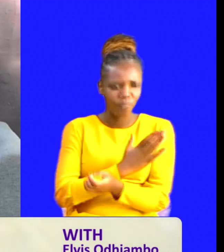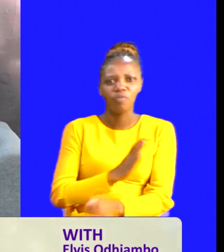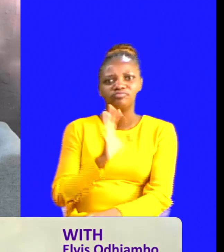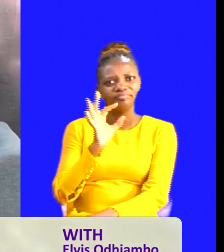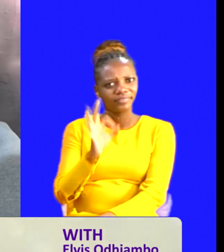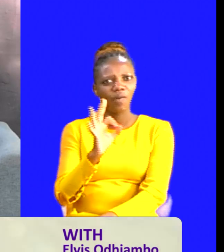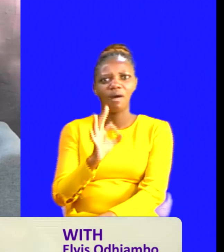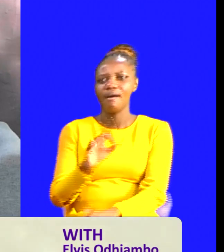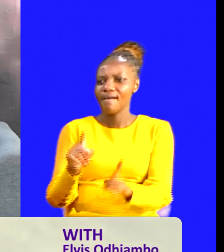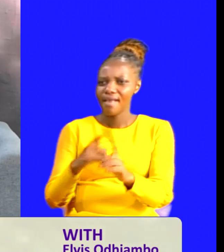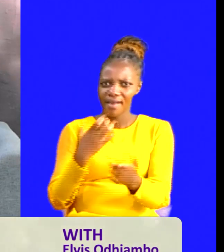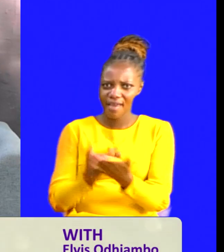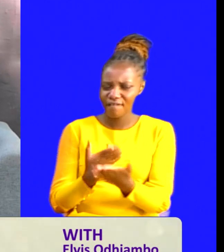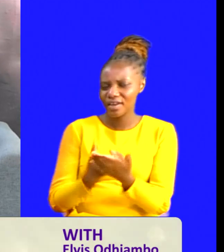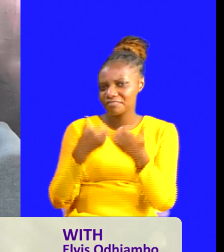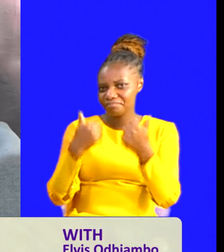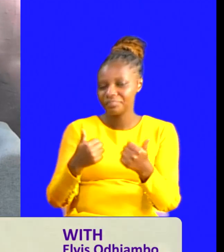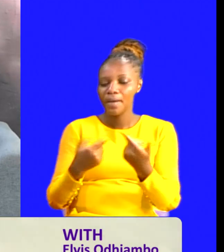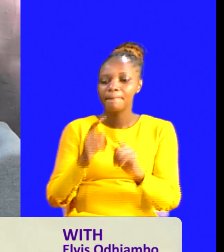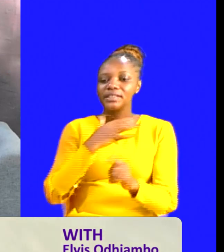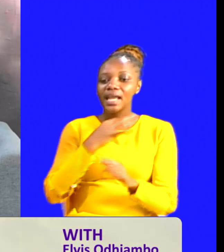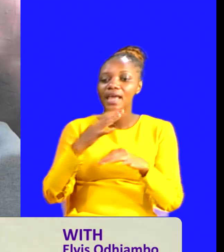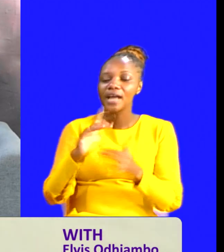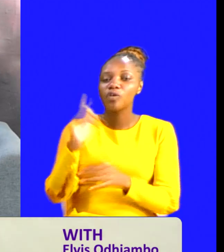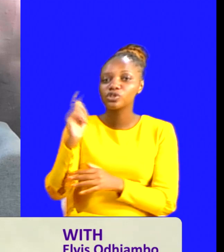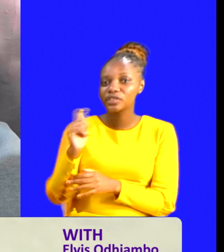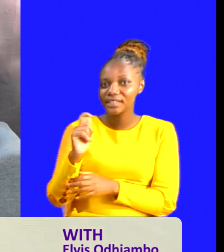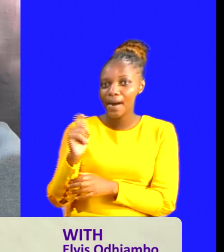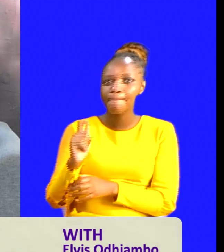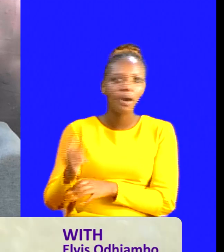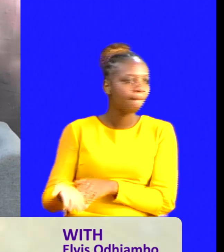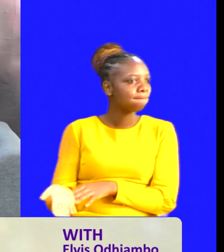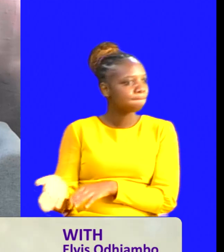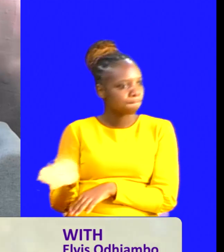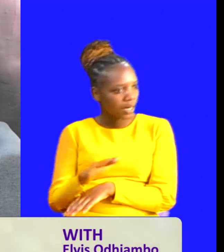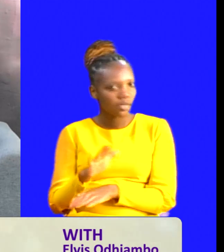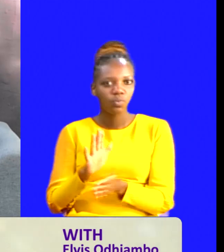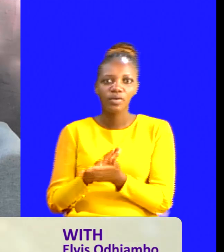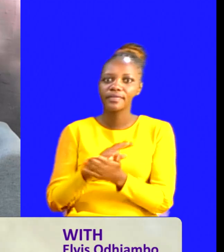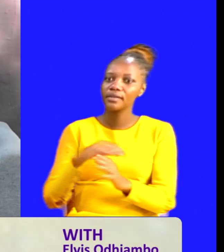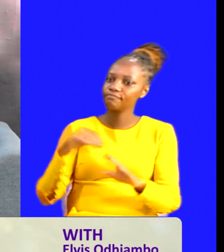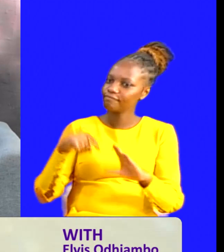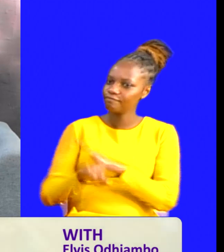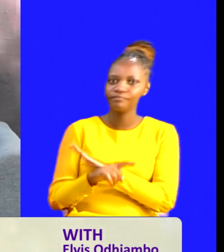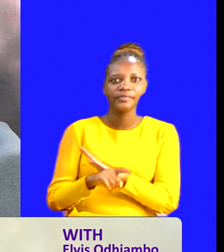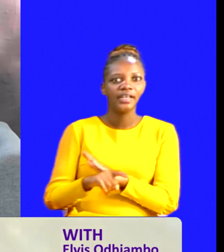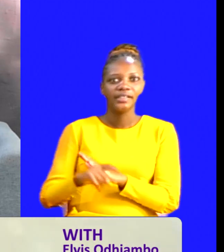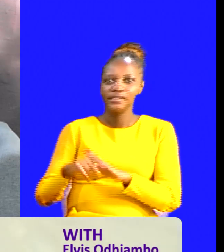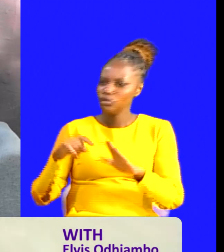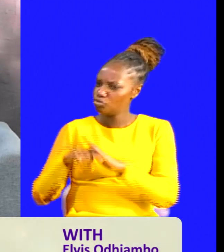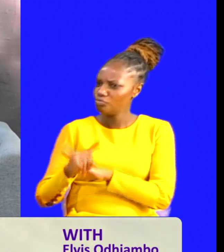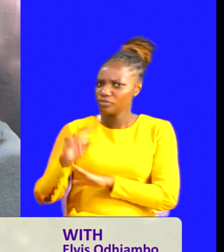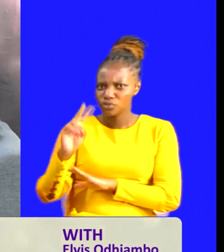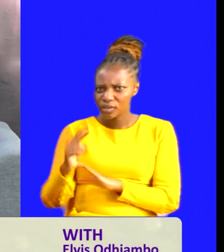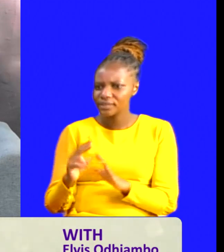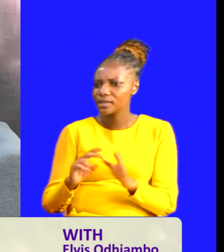it was quite evident. But I like the way Tottenham bounced back with the defeat. Going down twice and coming